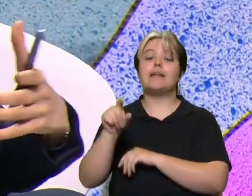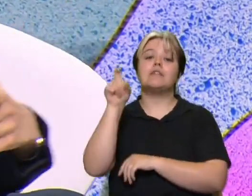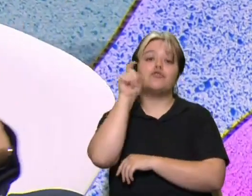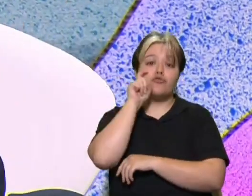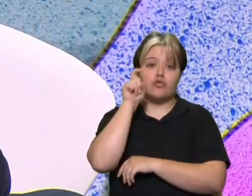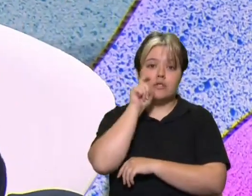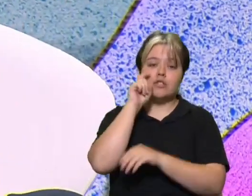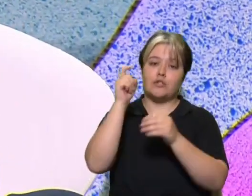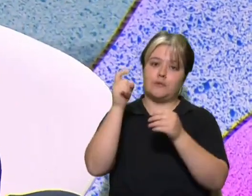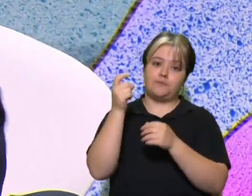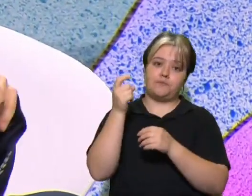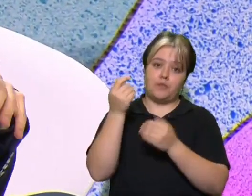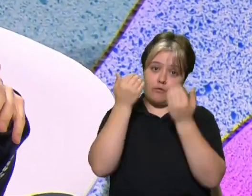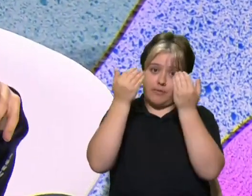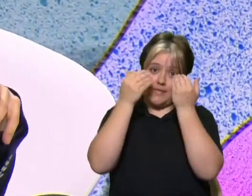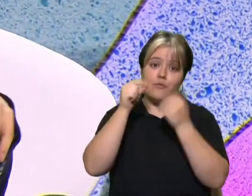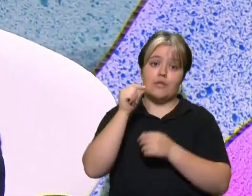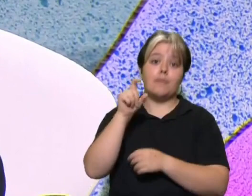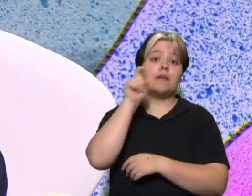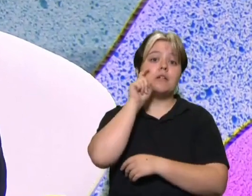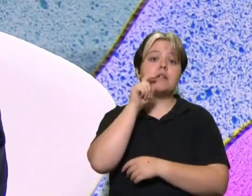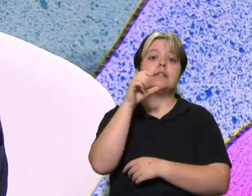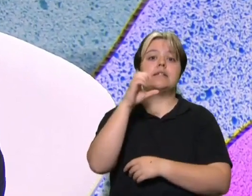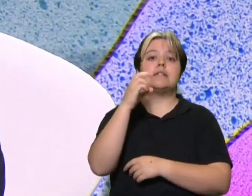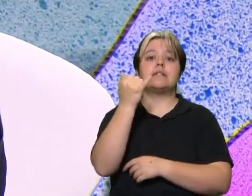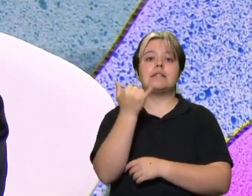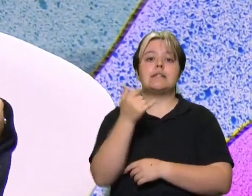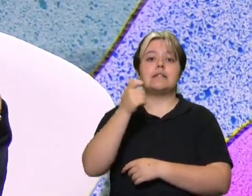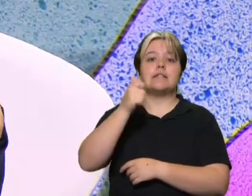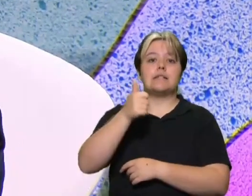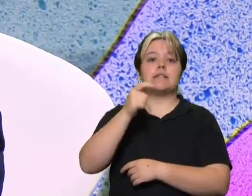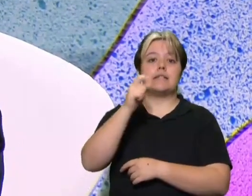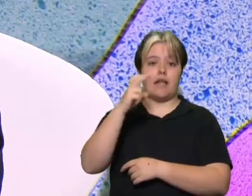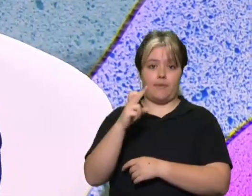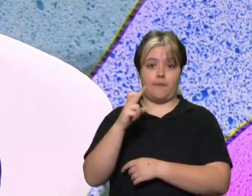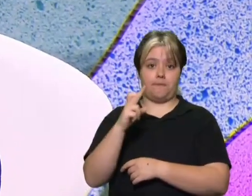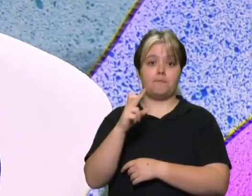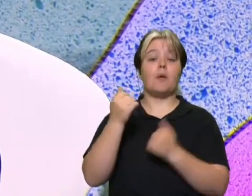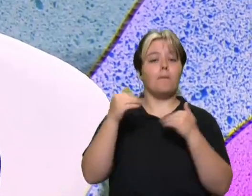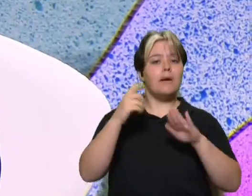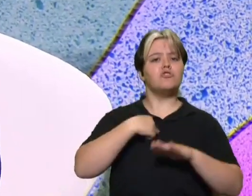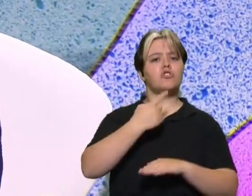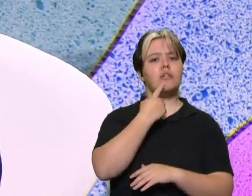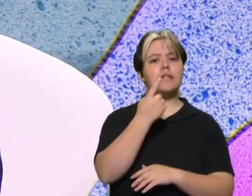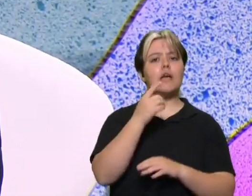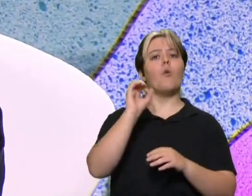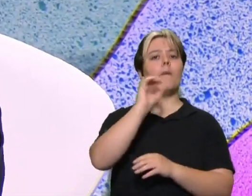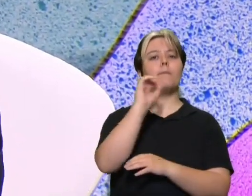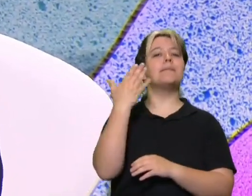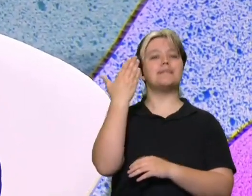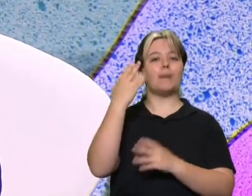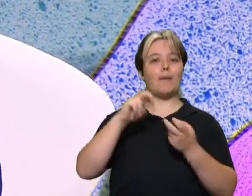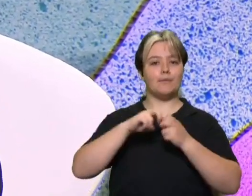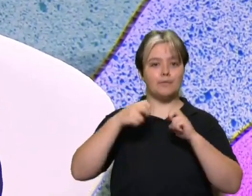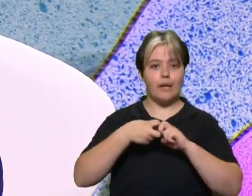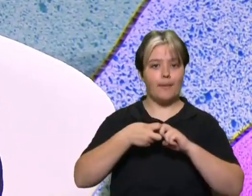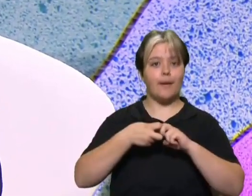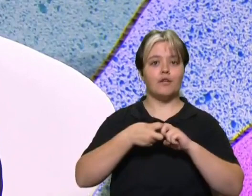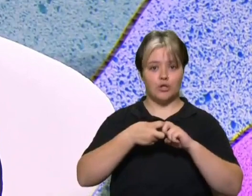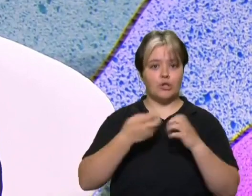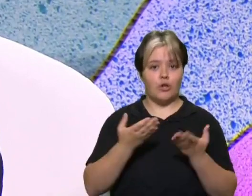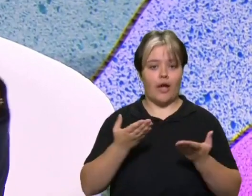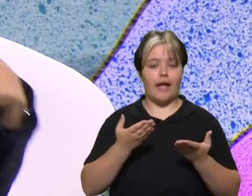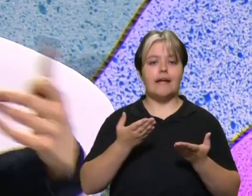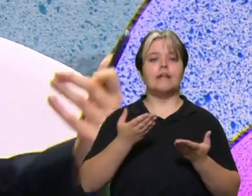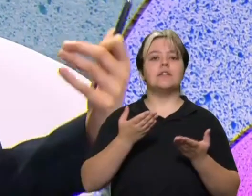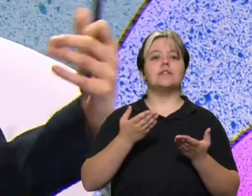and even in terms of hyper security, information security, and cyber security. But the main